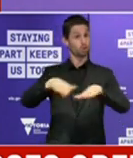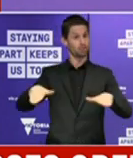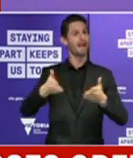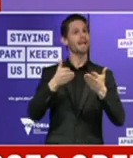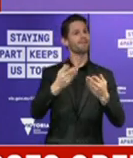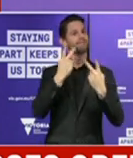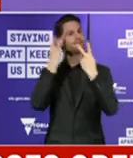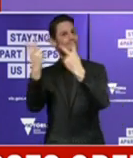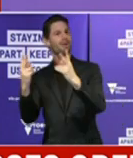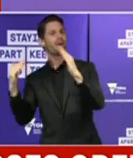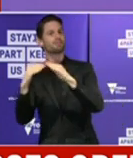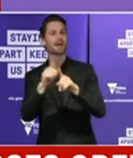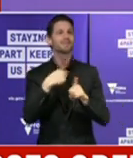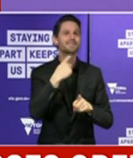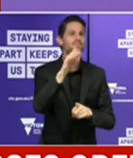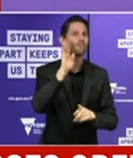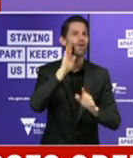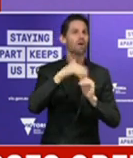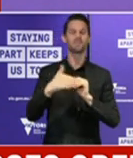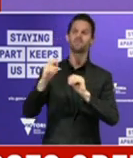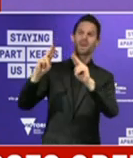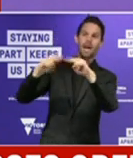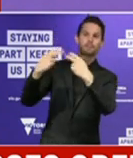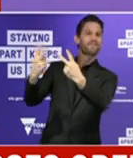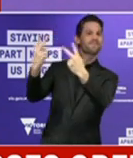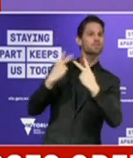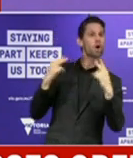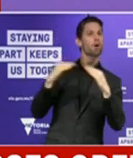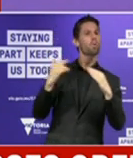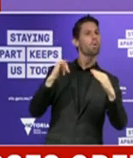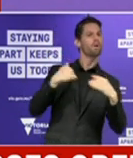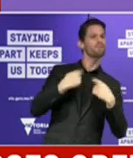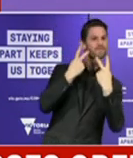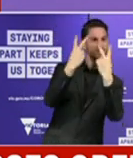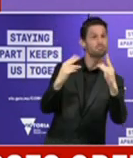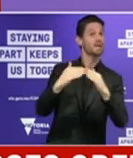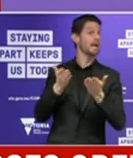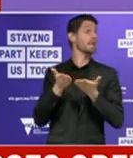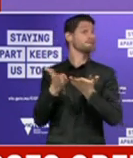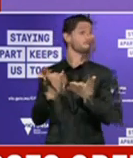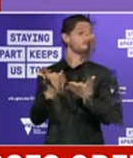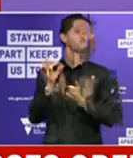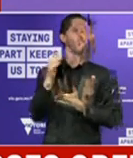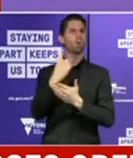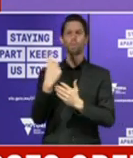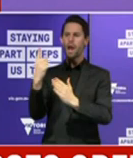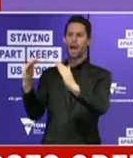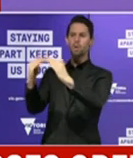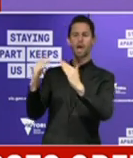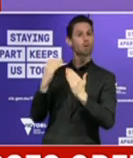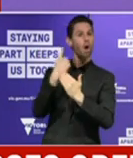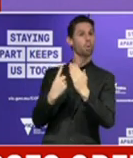home. So that arrangement I just spoke about for Melbourne in a couple of weeks, that comes on. The bubble is gone. You can have as many